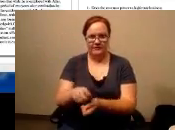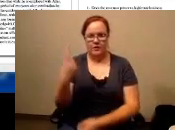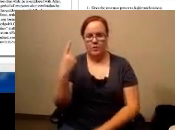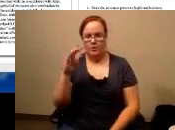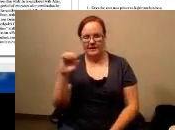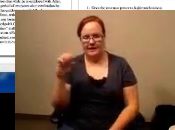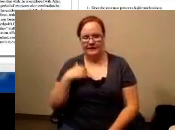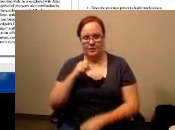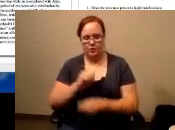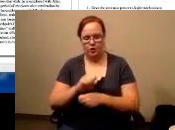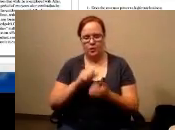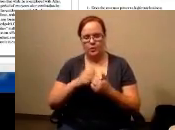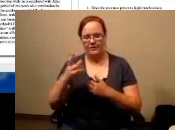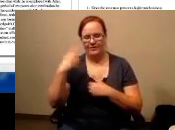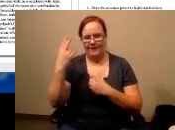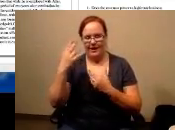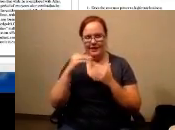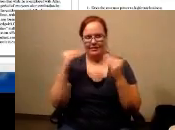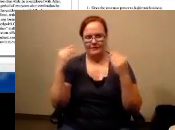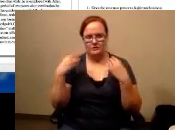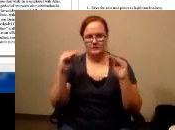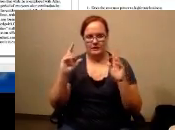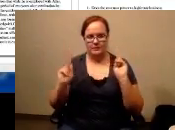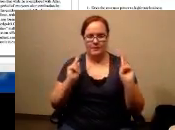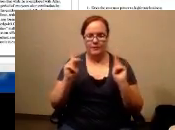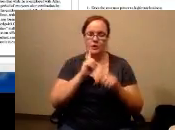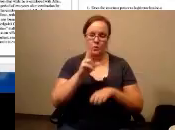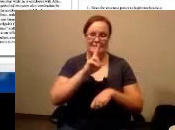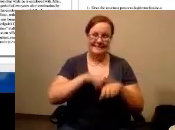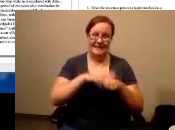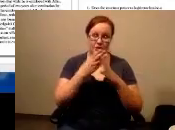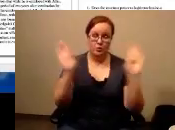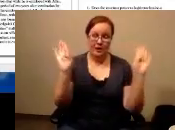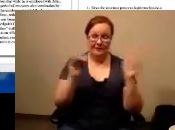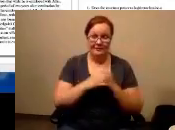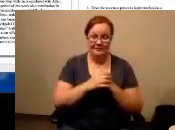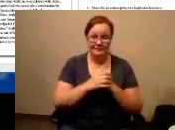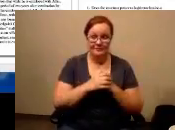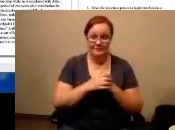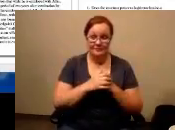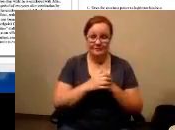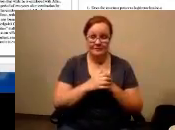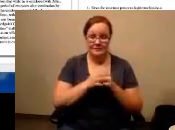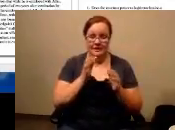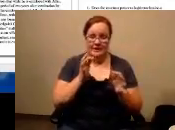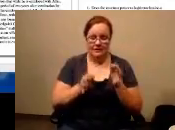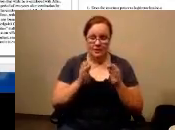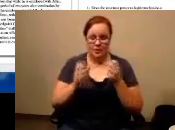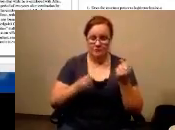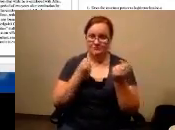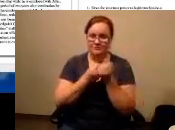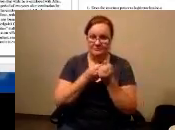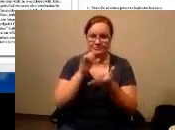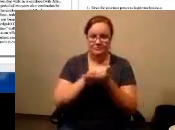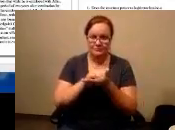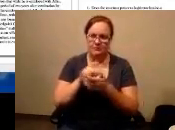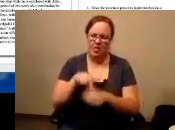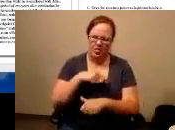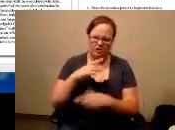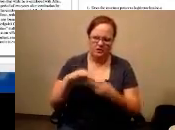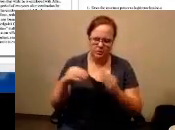worked on involving some high-level salespeople, it was nationwide. And the court held it. Long